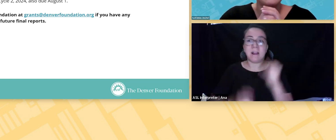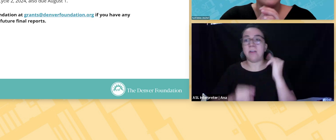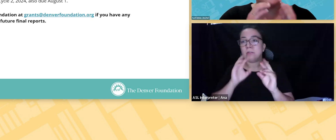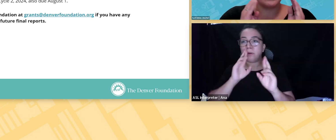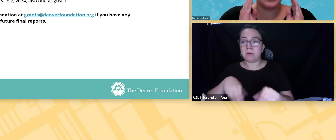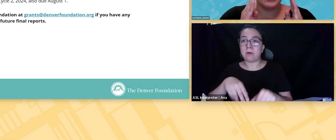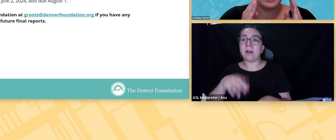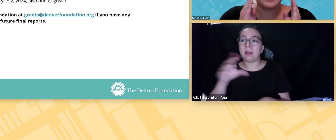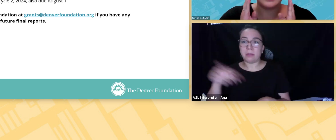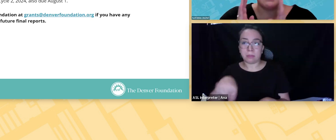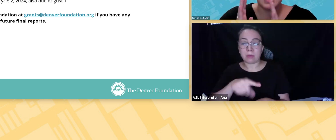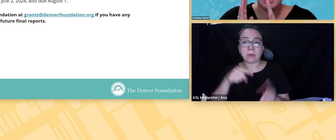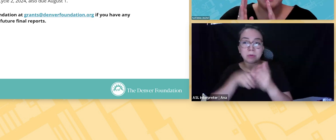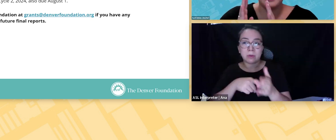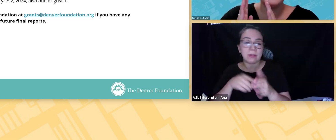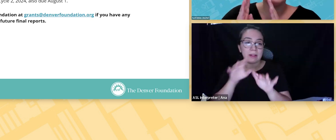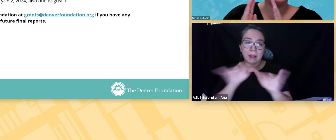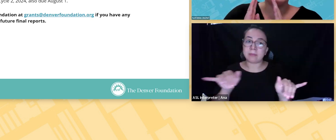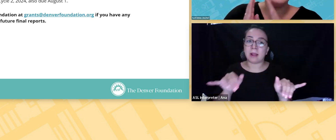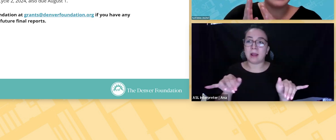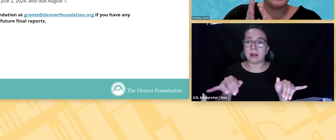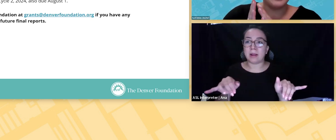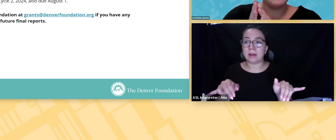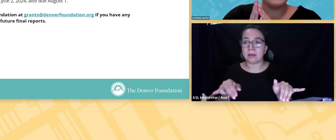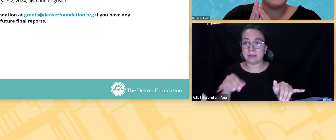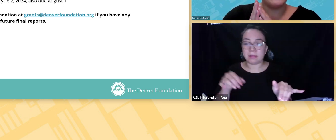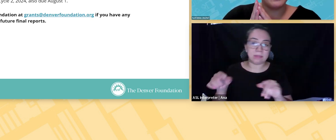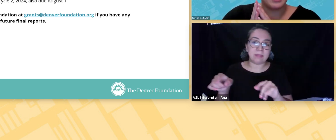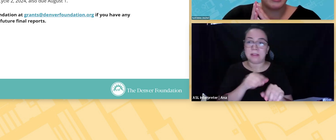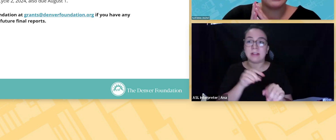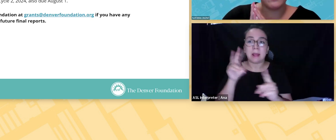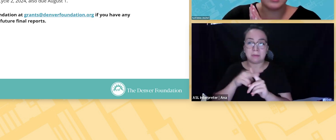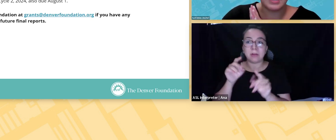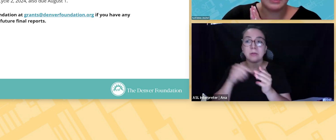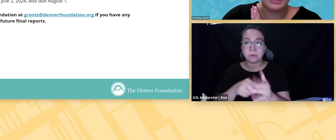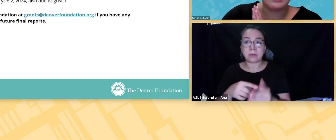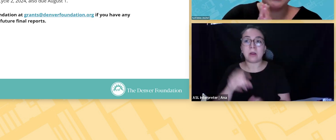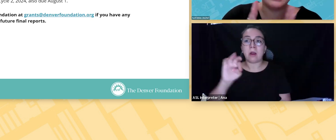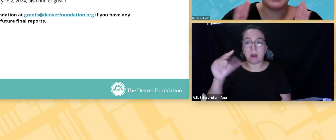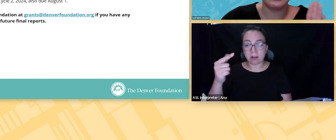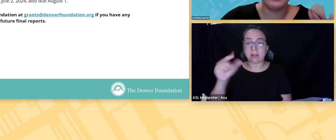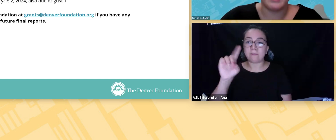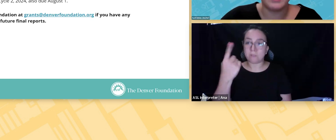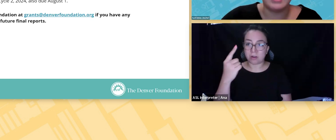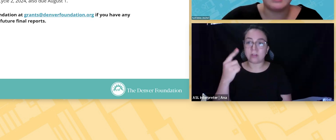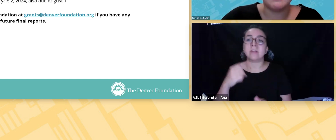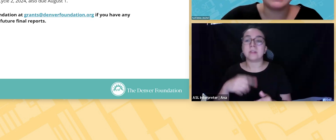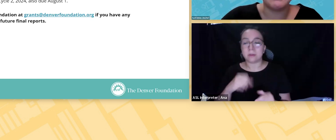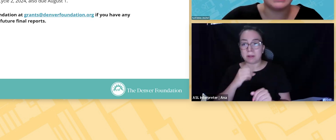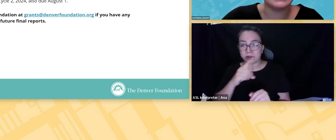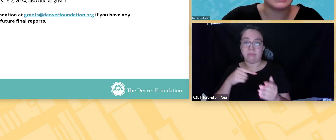organization, and those are due at the same time these applications are due, so that August 1st deadline. So please make sure you have